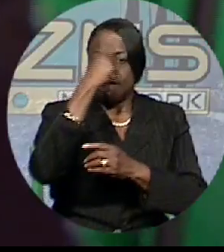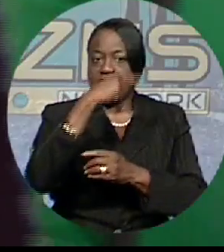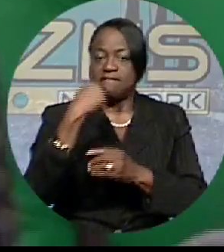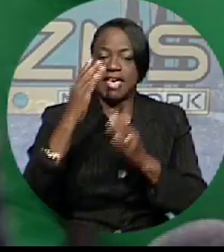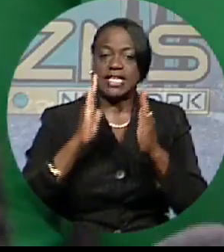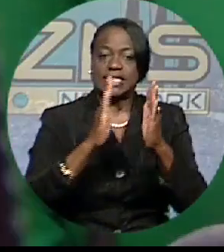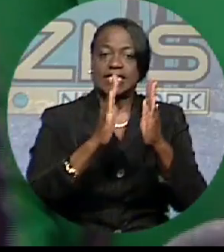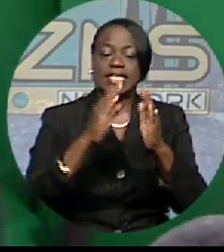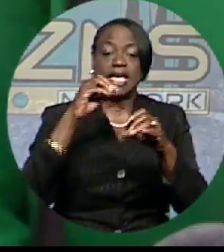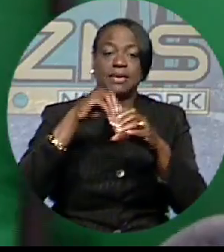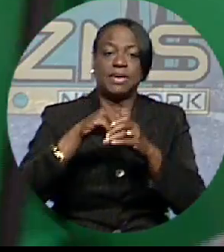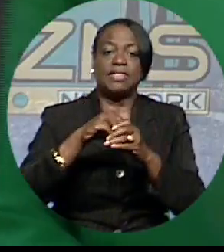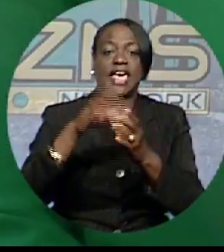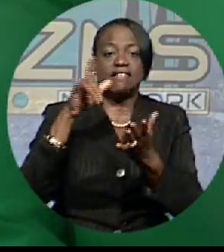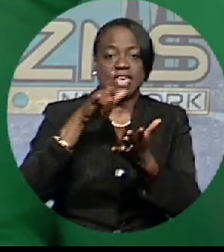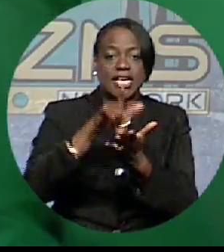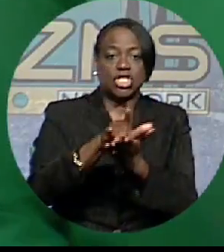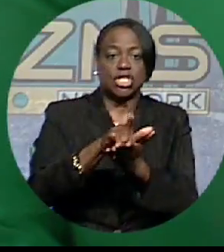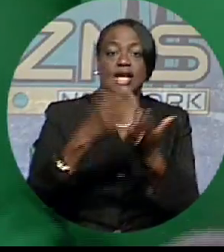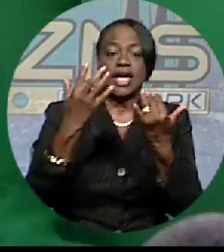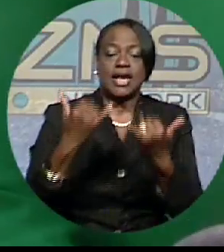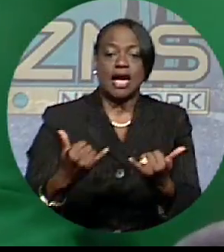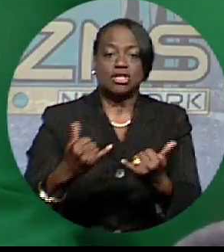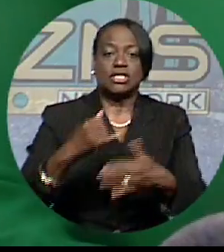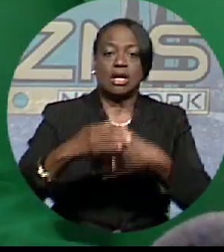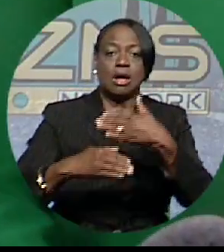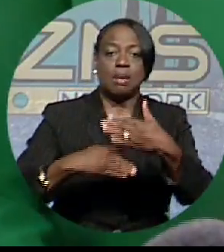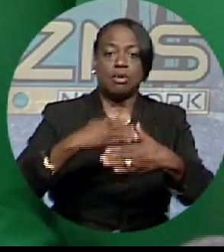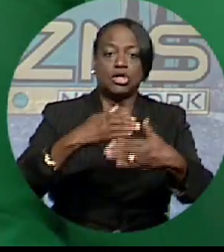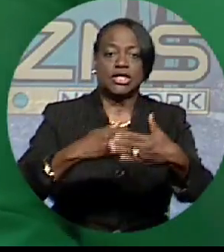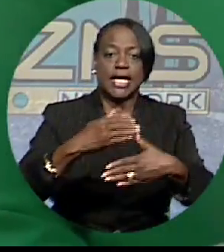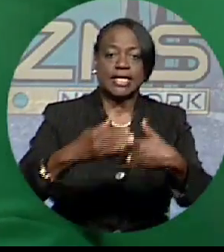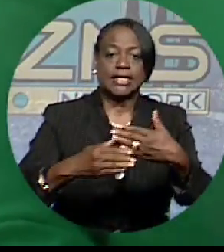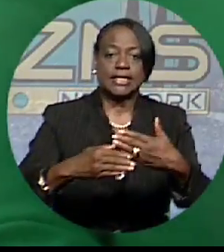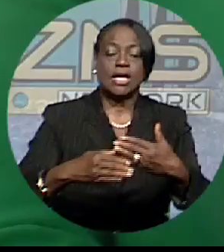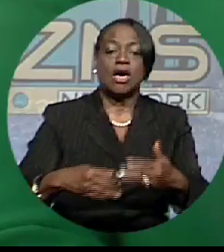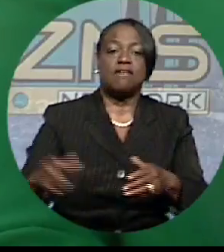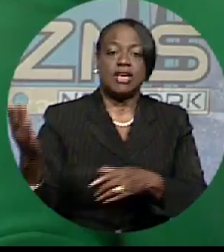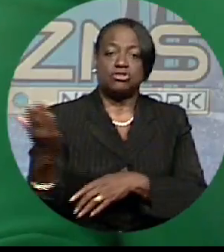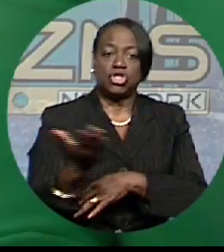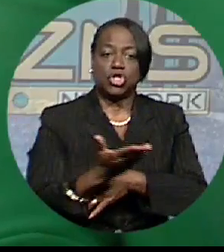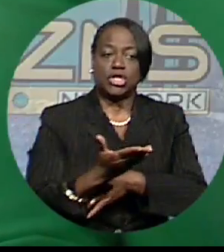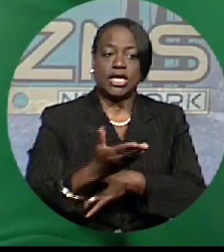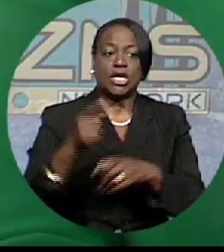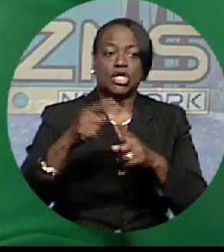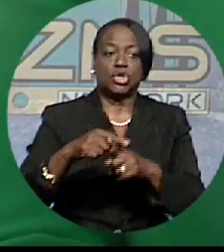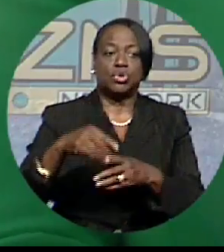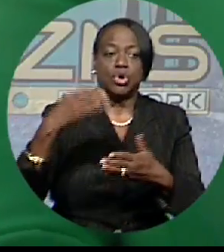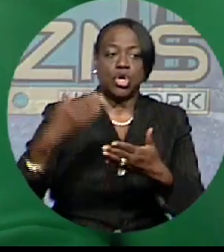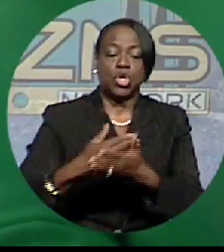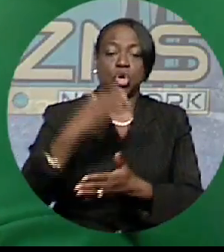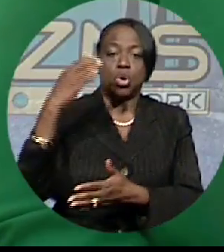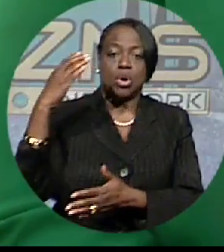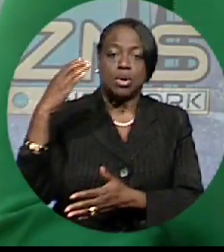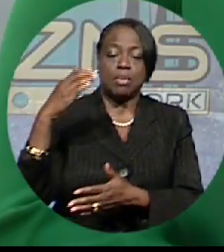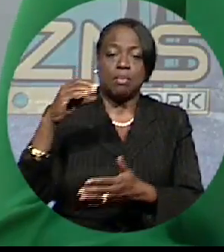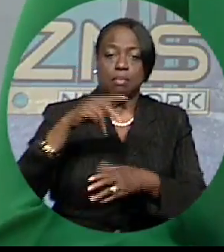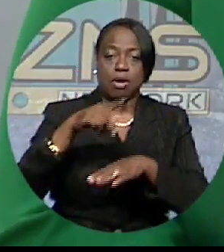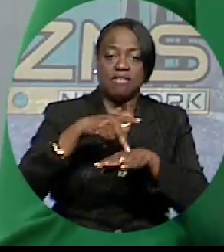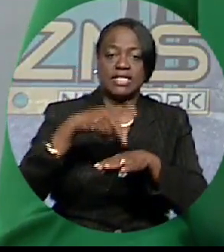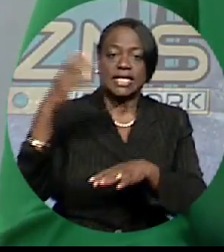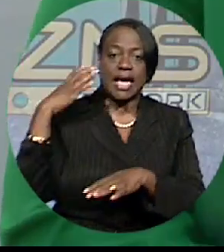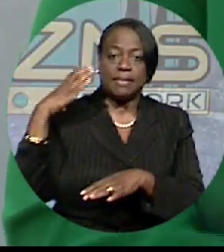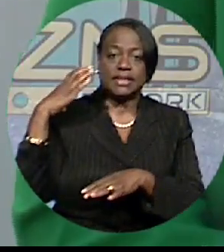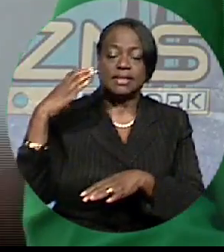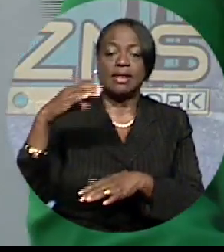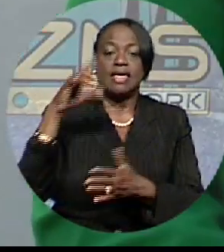aviation, and she is now in the process of introducing to the capital, New Providence, and the airport